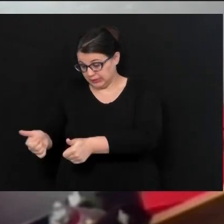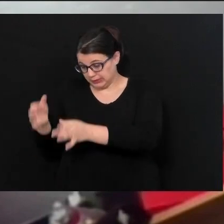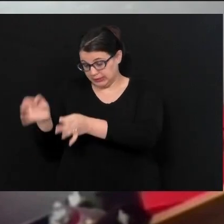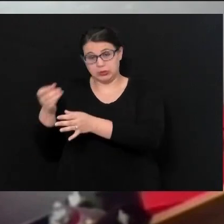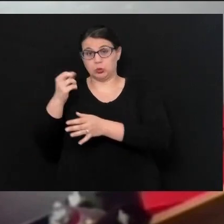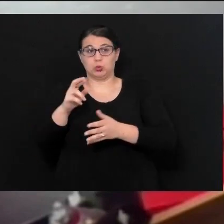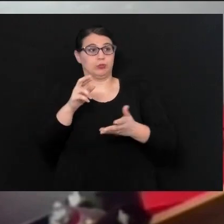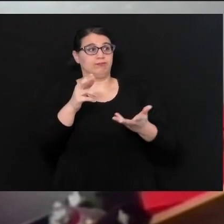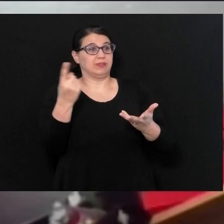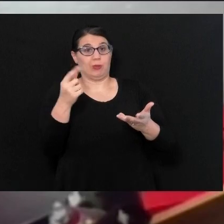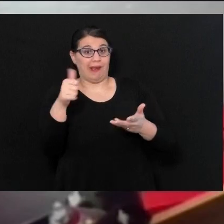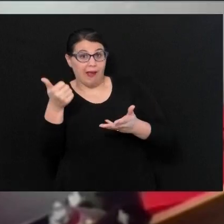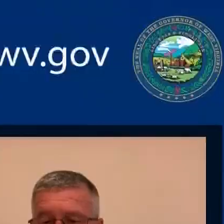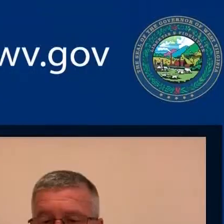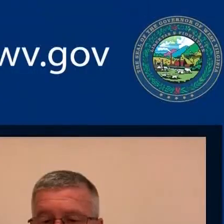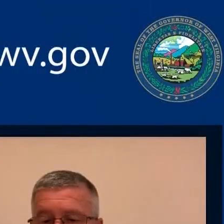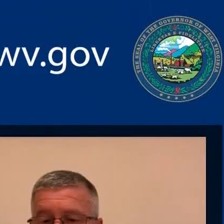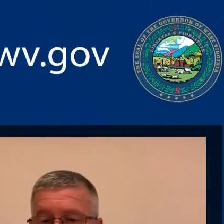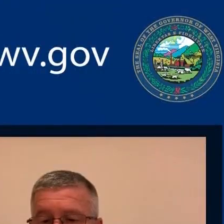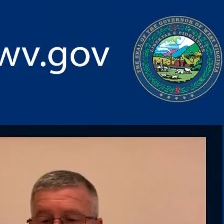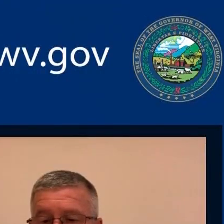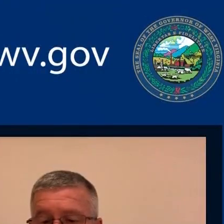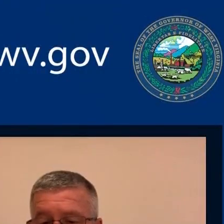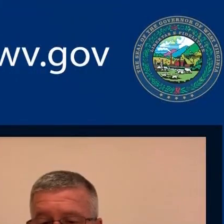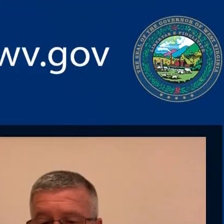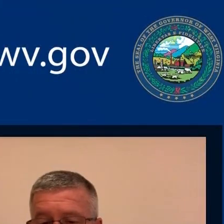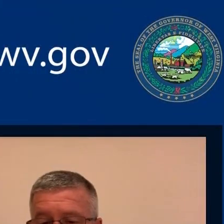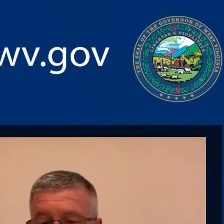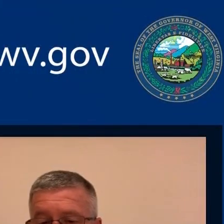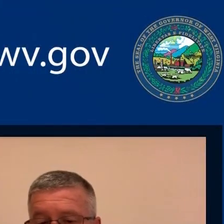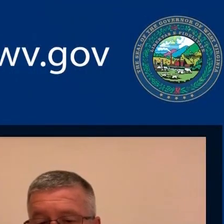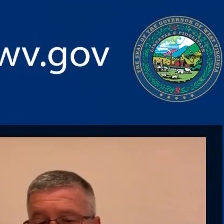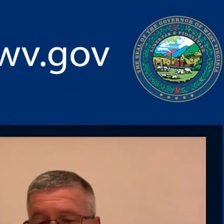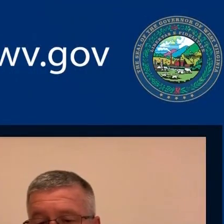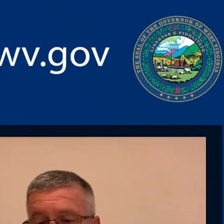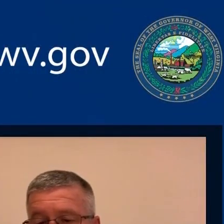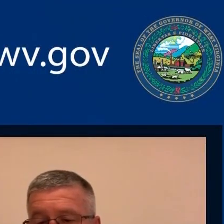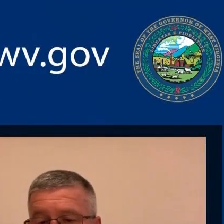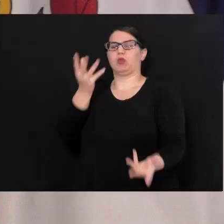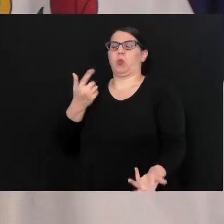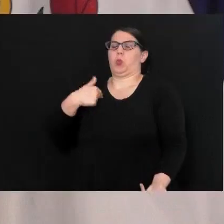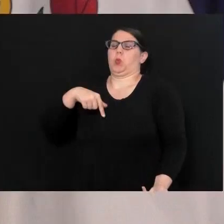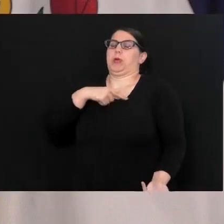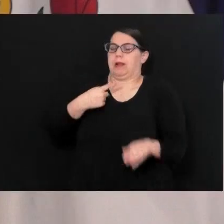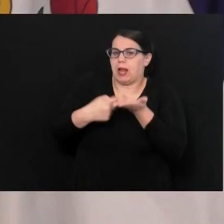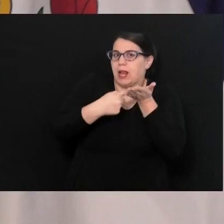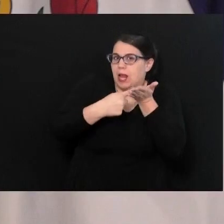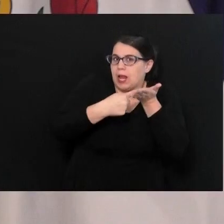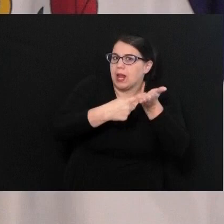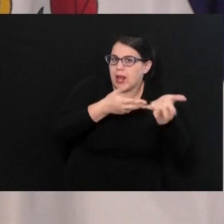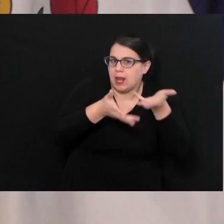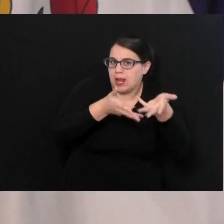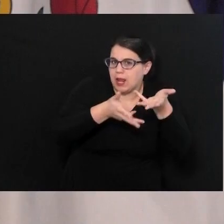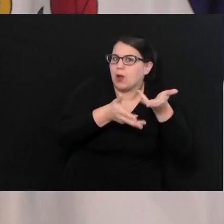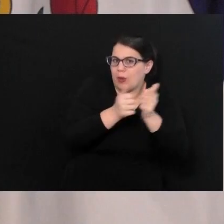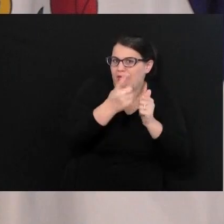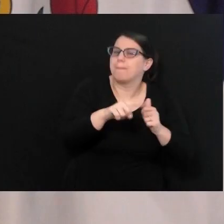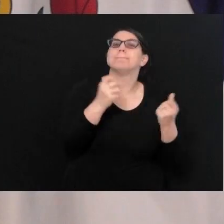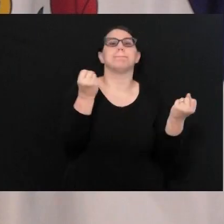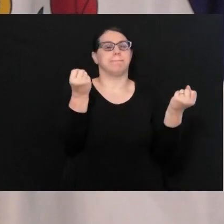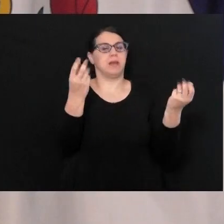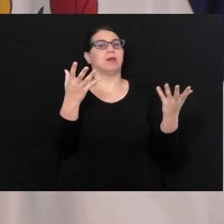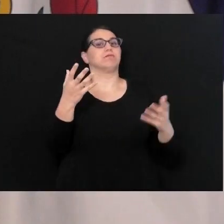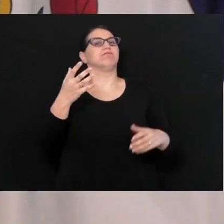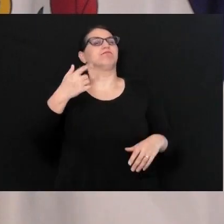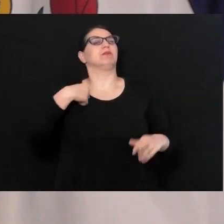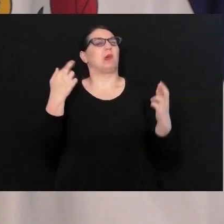Thanks. David, we're having a bunch of conversations with them, and I'm very, very hopeful that we'll be able to get the bars back open.